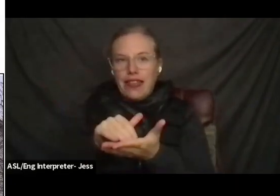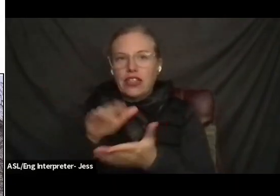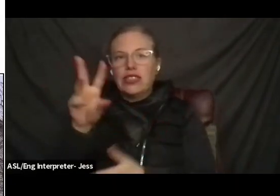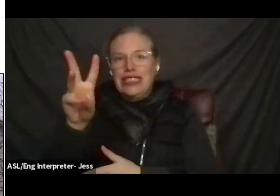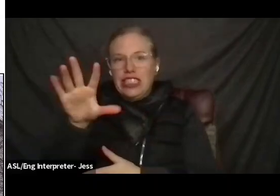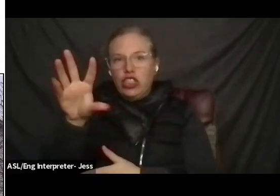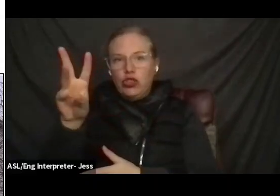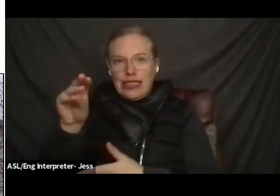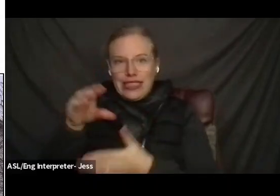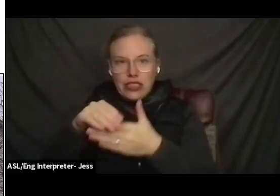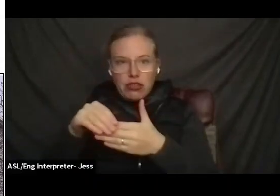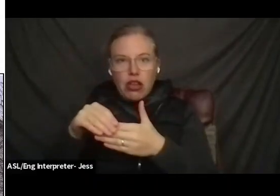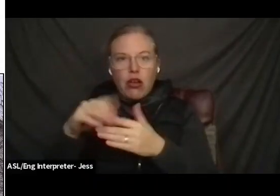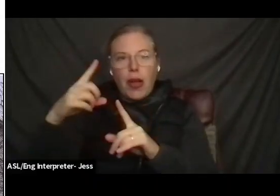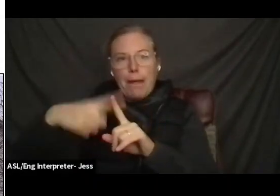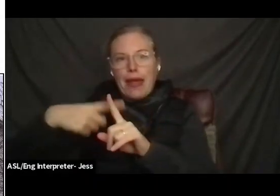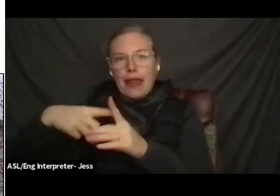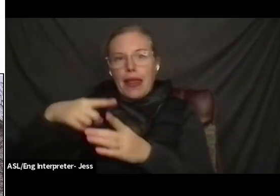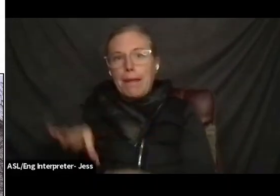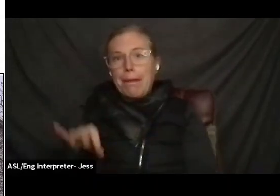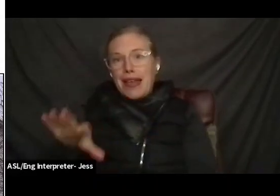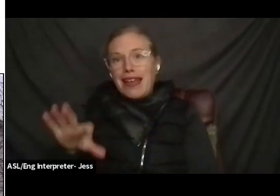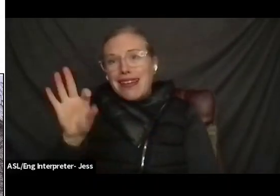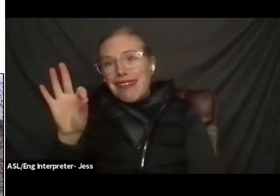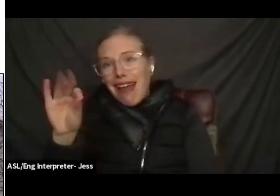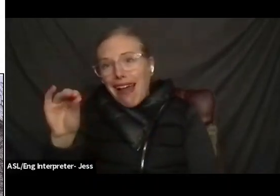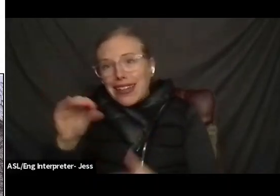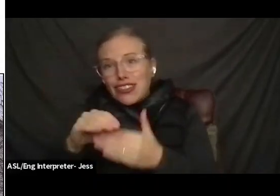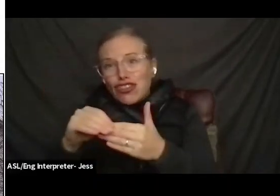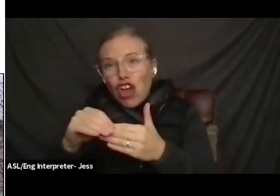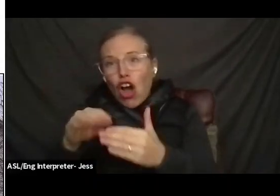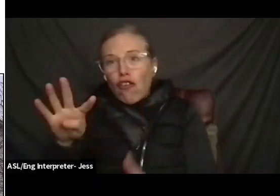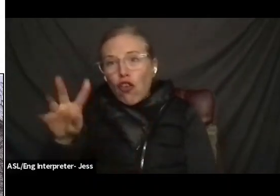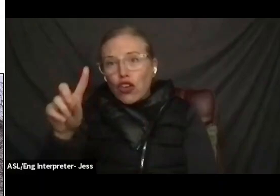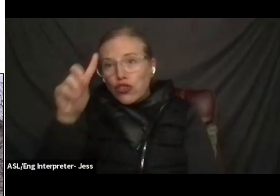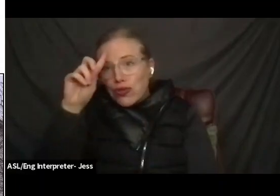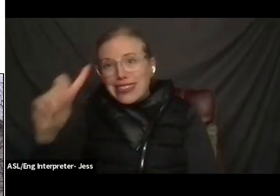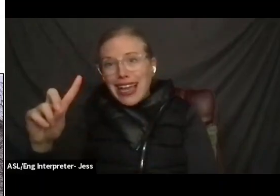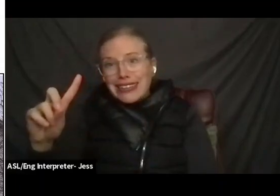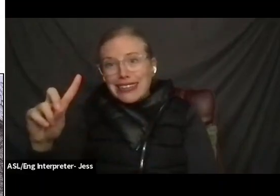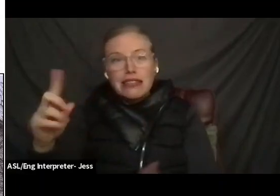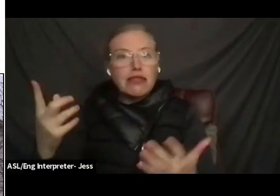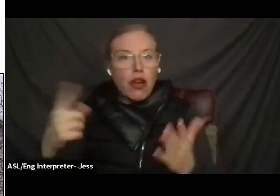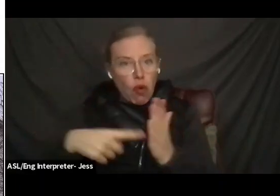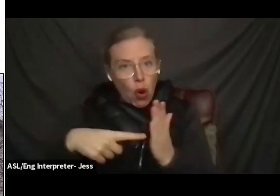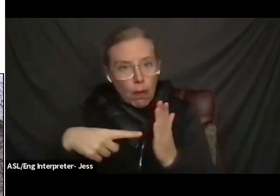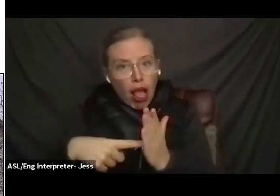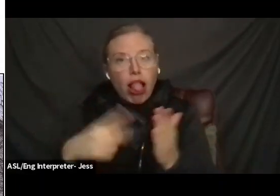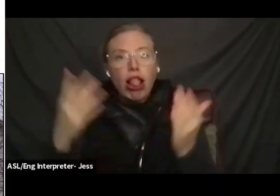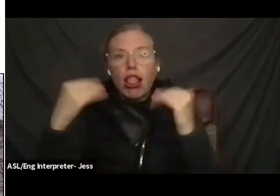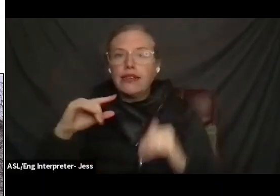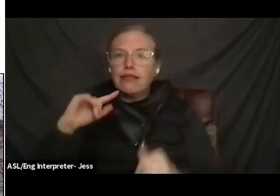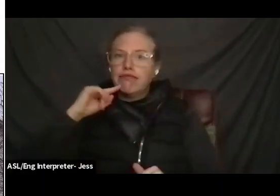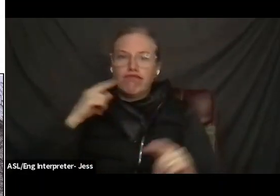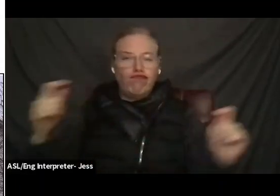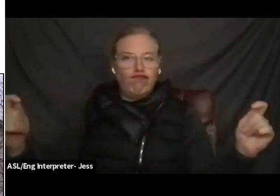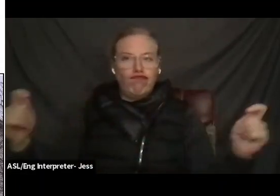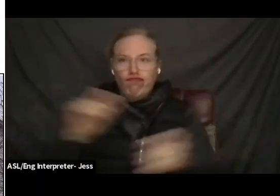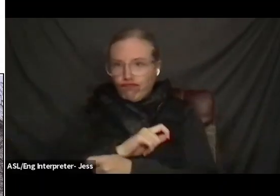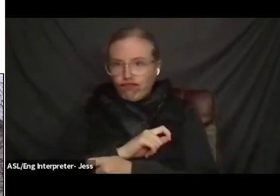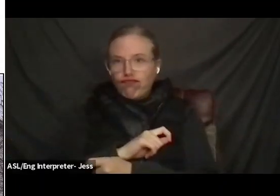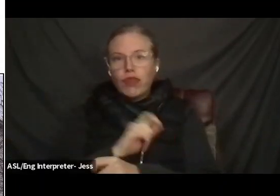$19,660. That one had a monthly payment of only $90.42. You can see the major difference